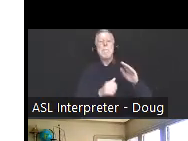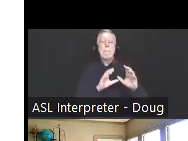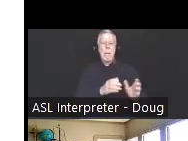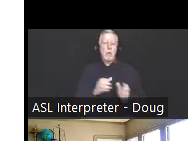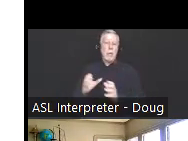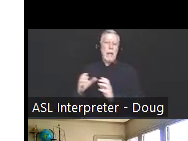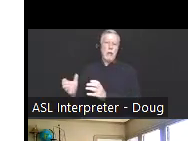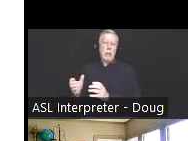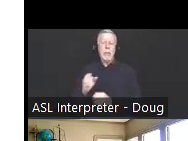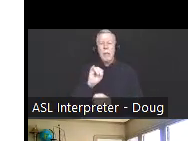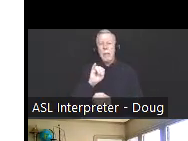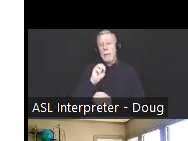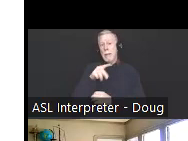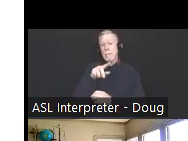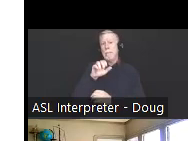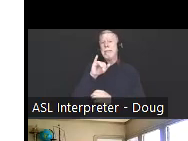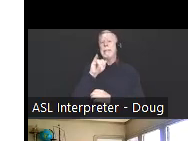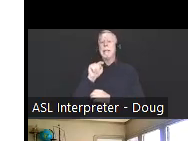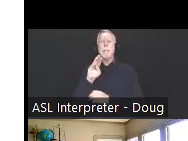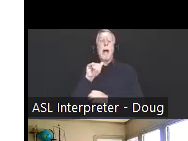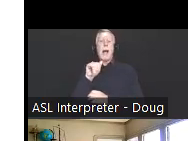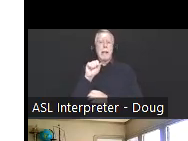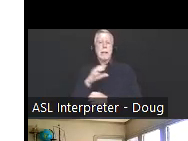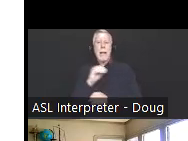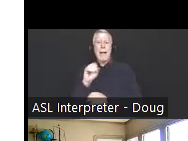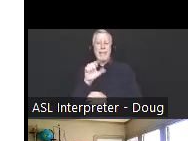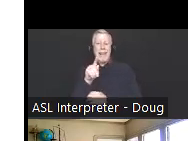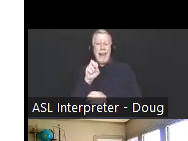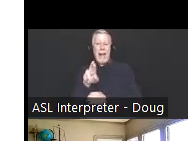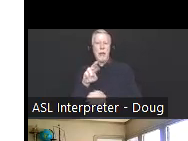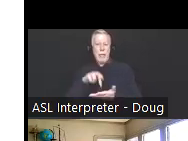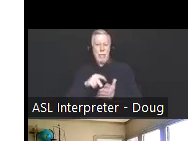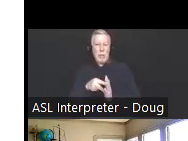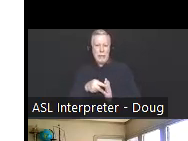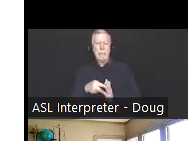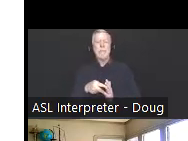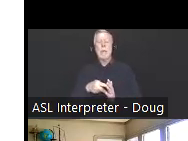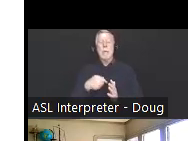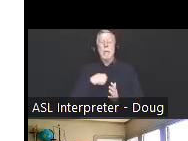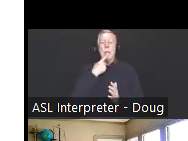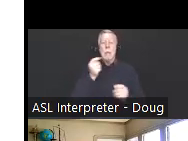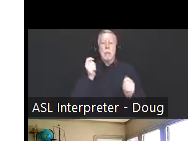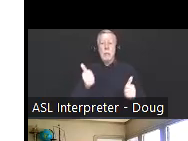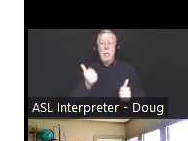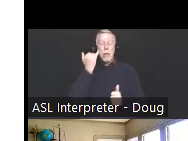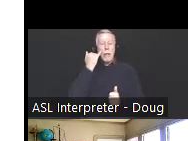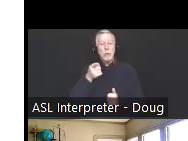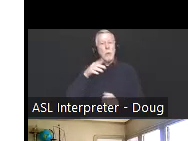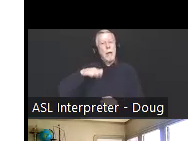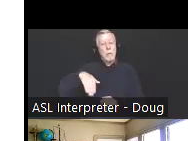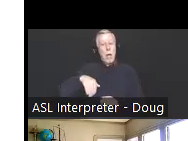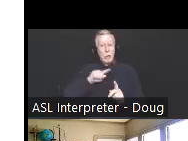and the ladder of inference, let me say quickly, and I thought I put it here, there are, if you haven't been to the